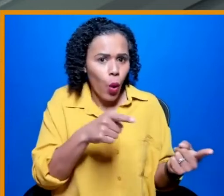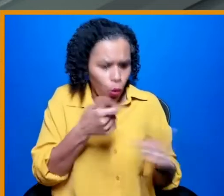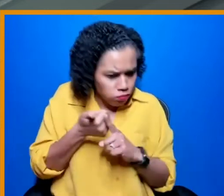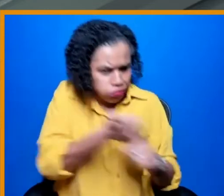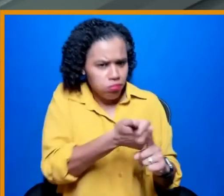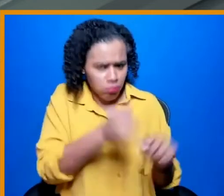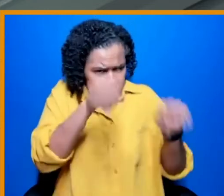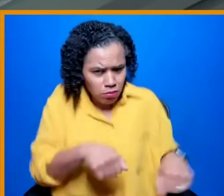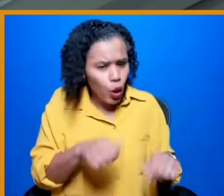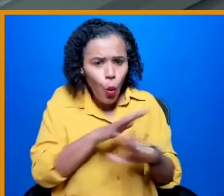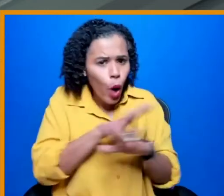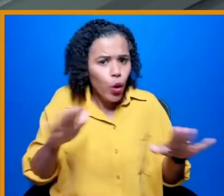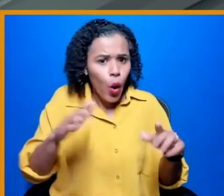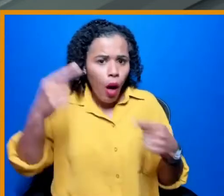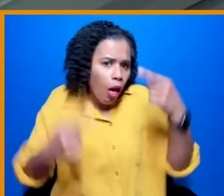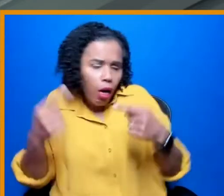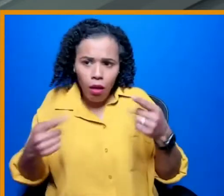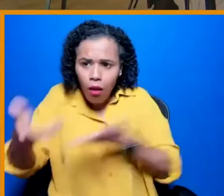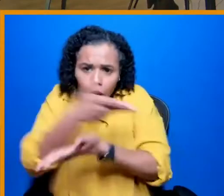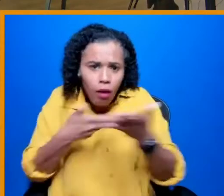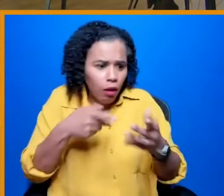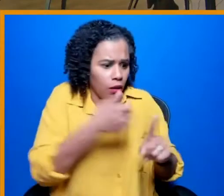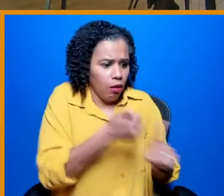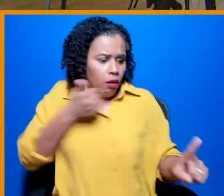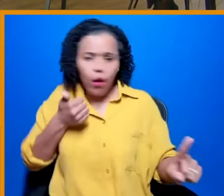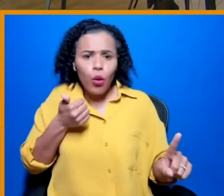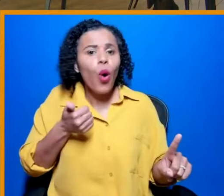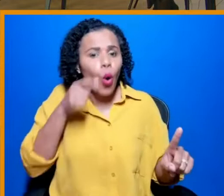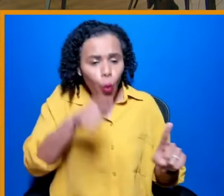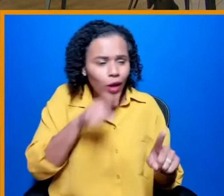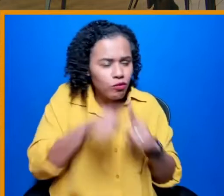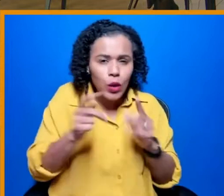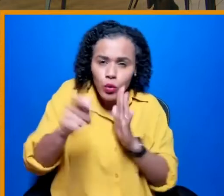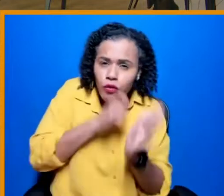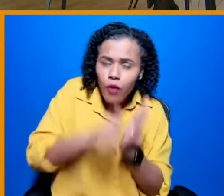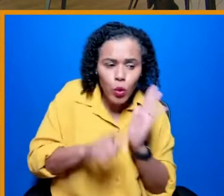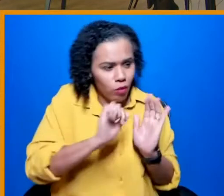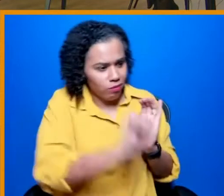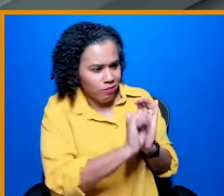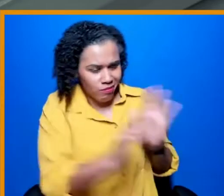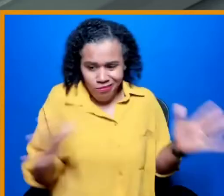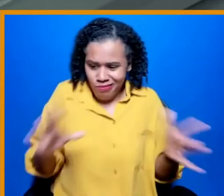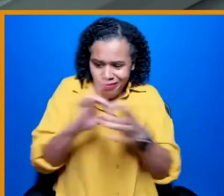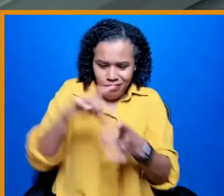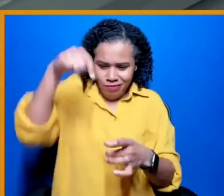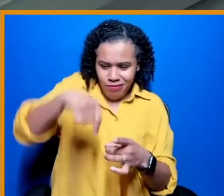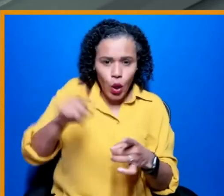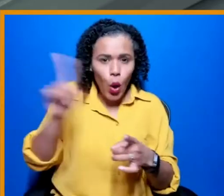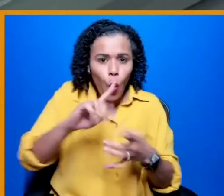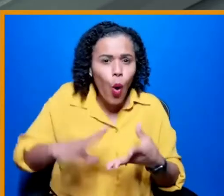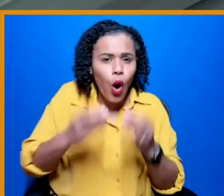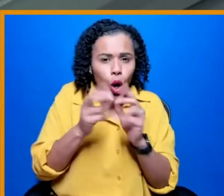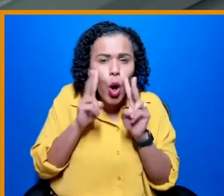consulting on what form that UBI should take. Thanks a lot. So I think the Fairer Society group are absolutely